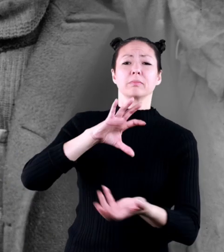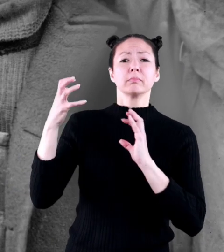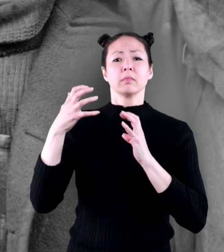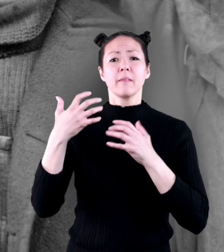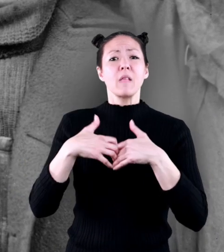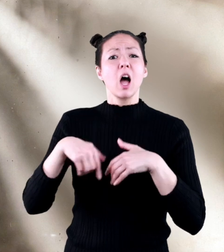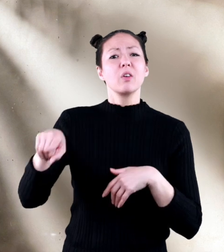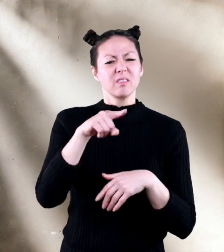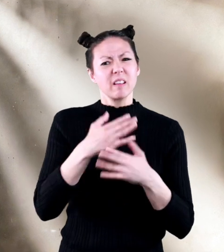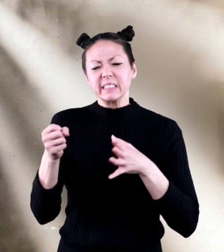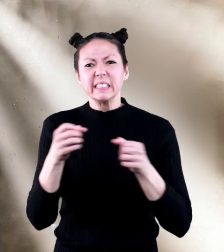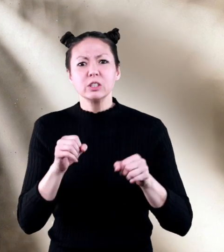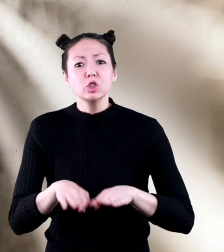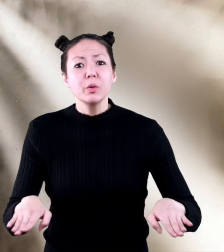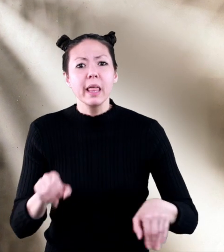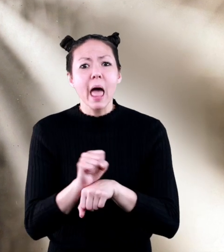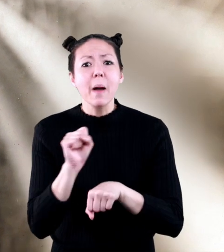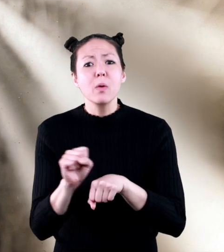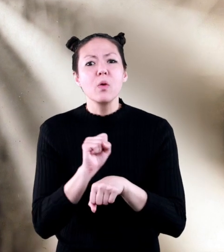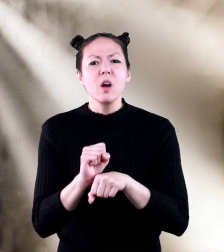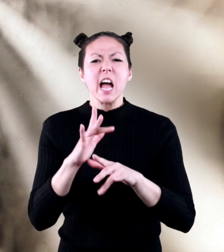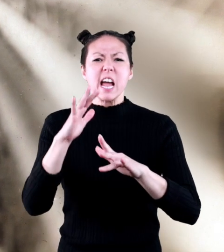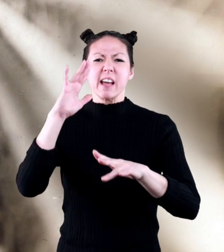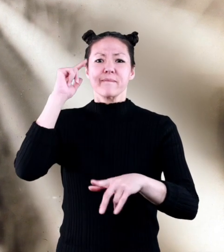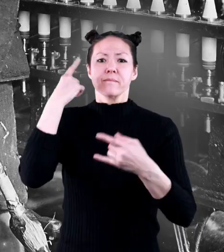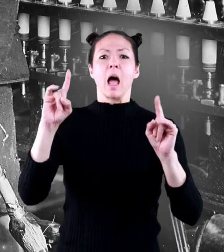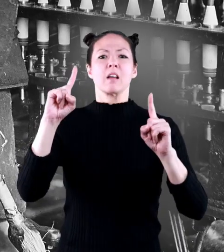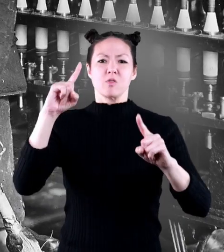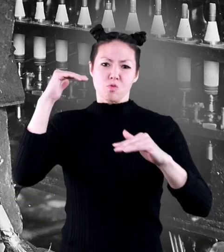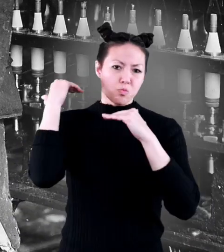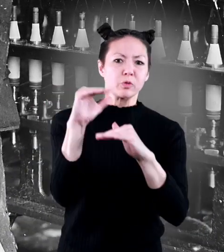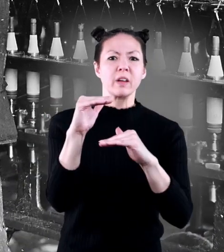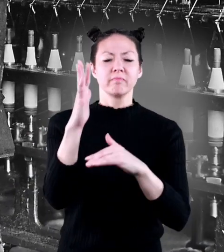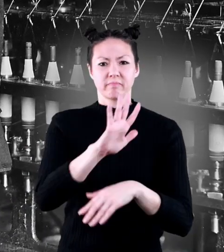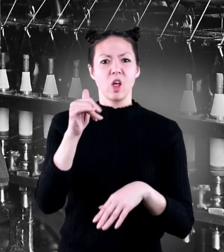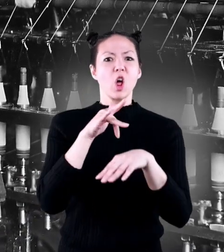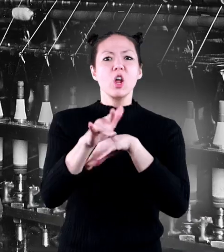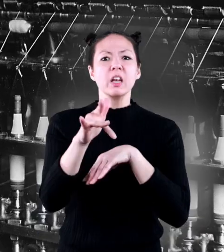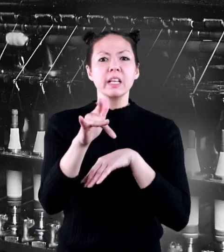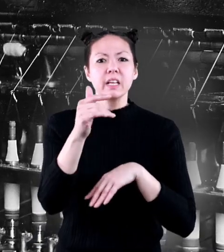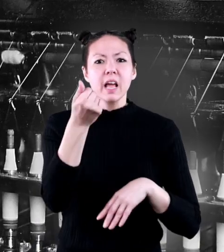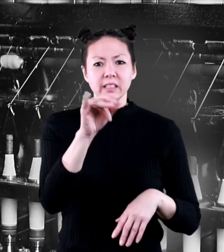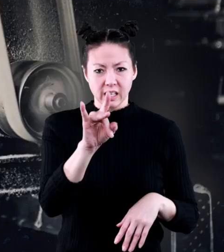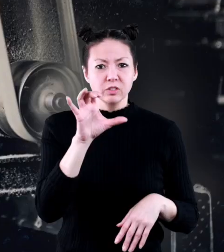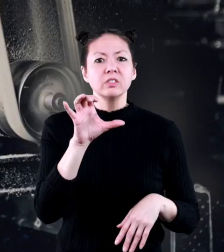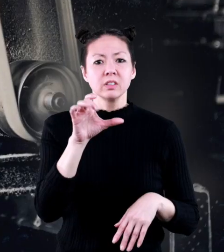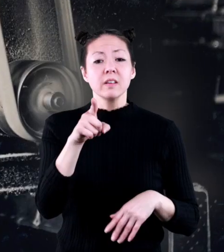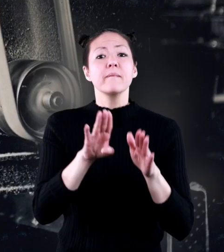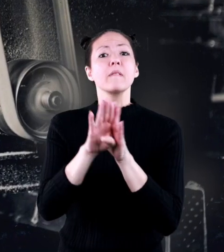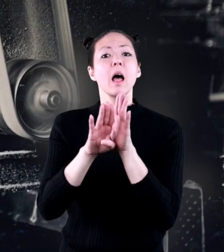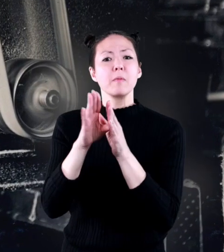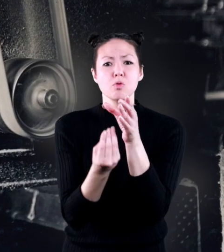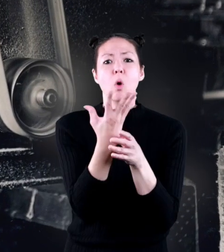using child labor, which was finally restricted in the early 1900s. Yes, development and growth also